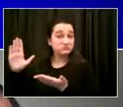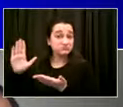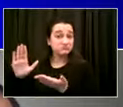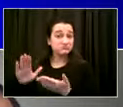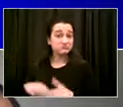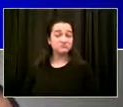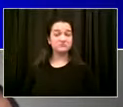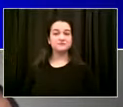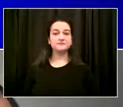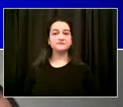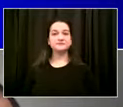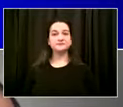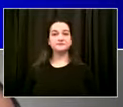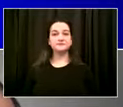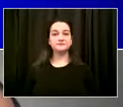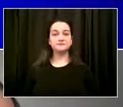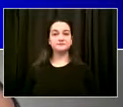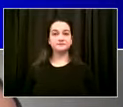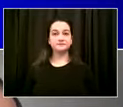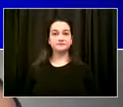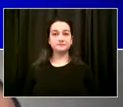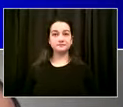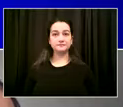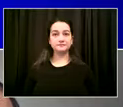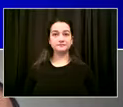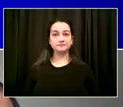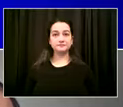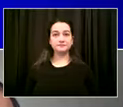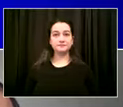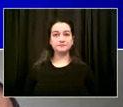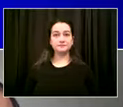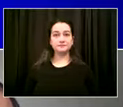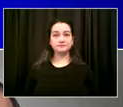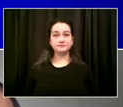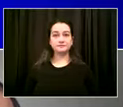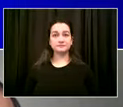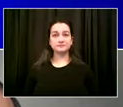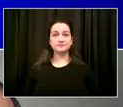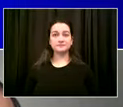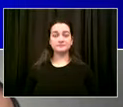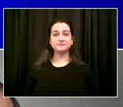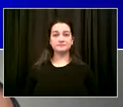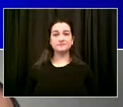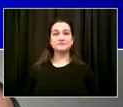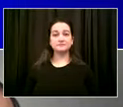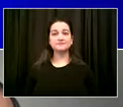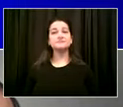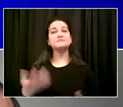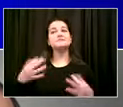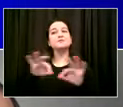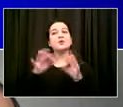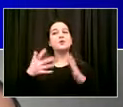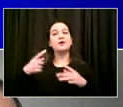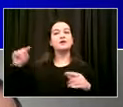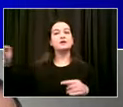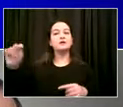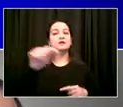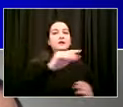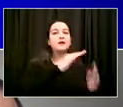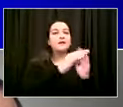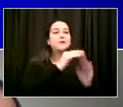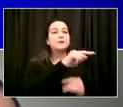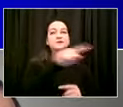get to 5 million New Yorkers, and we hope to go a lot farther than that, and we're just talking about the year 2021, I think it exhausts